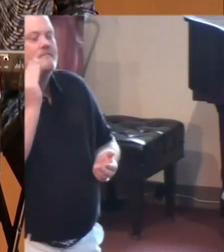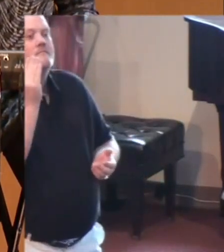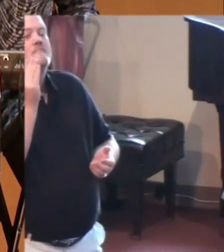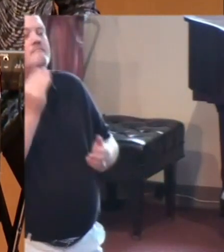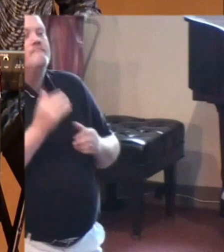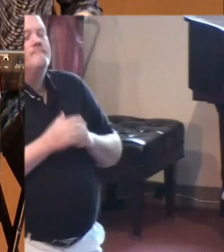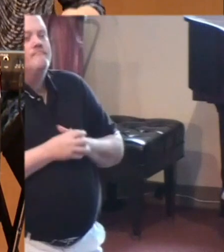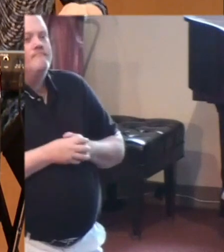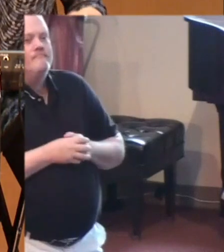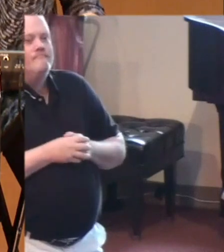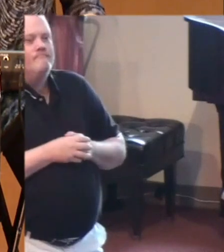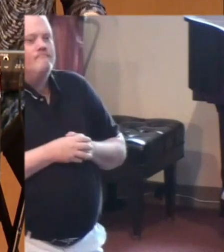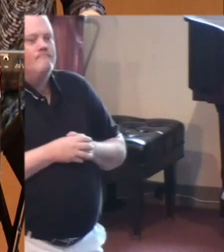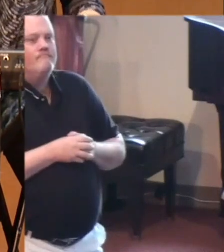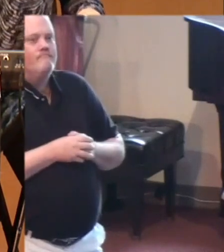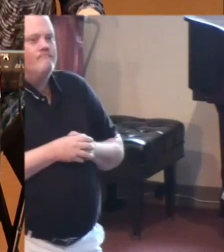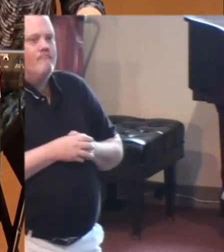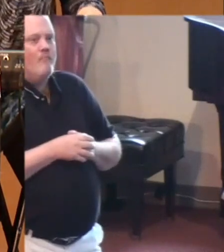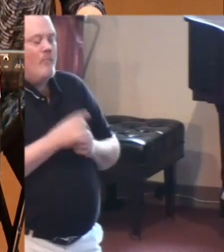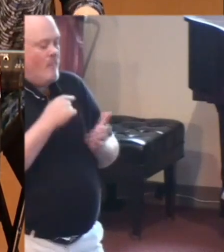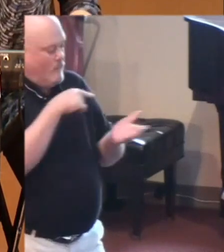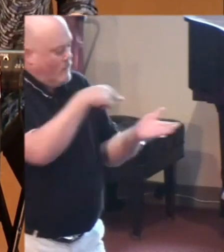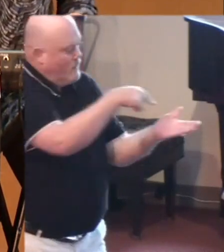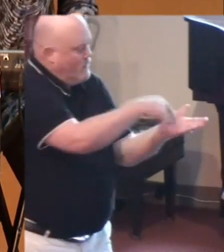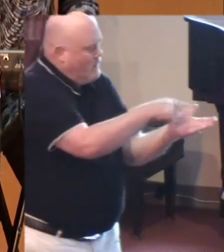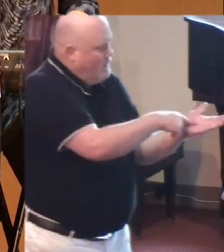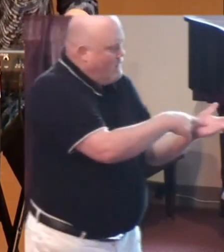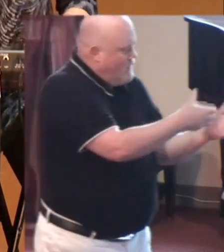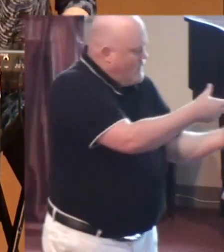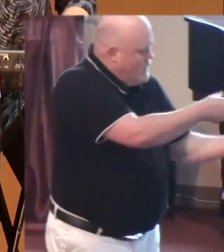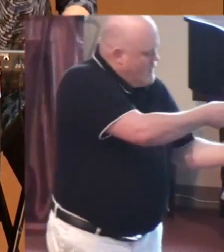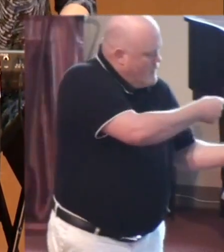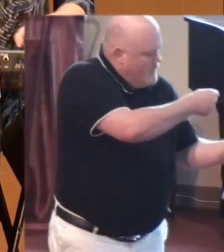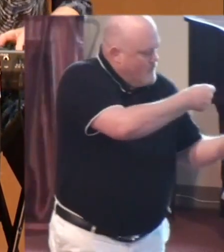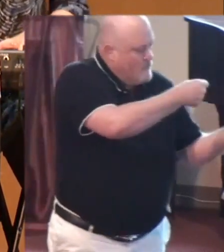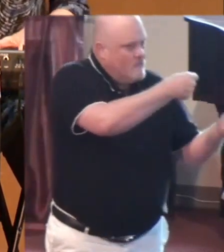seems, to carry on